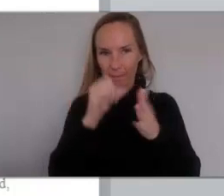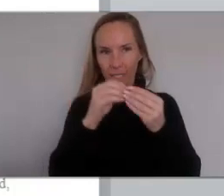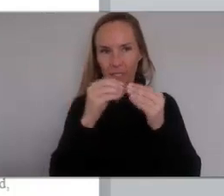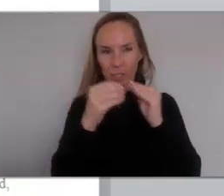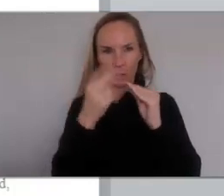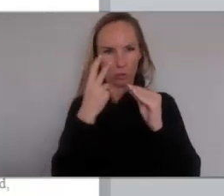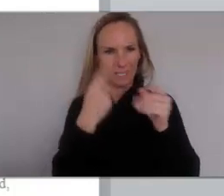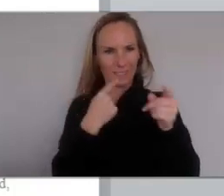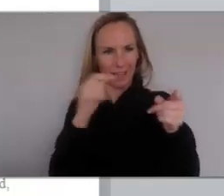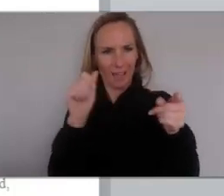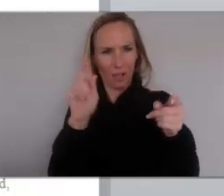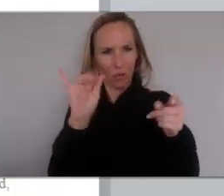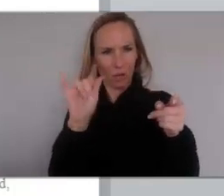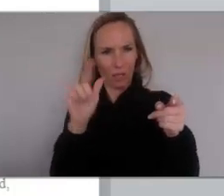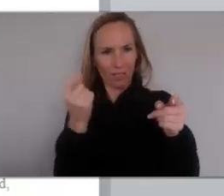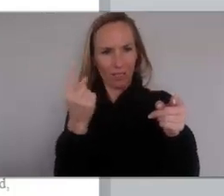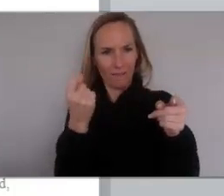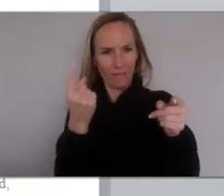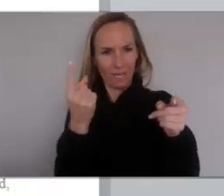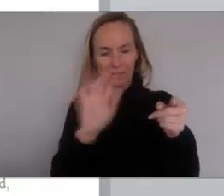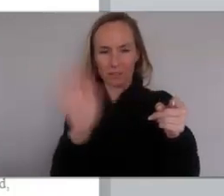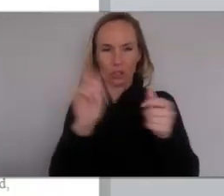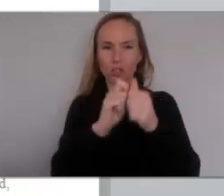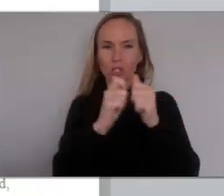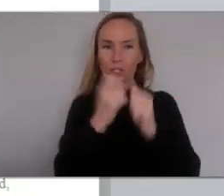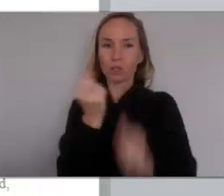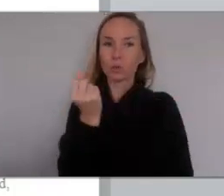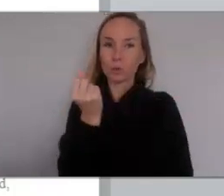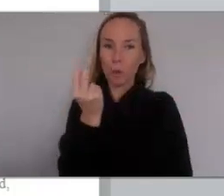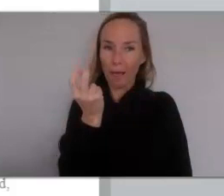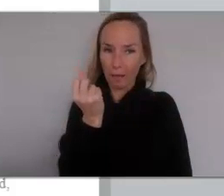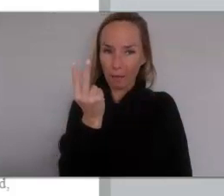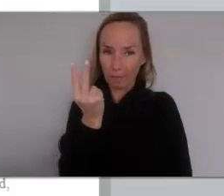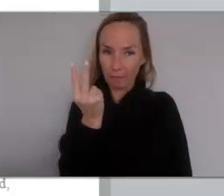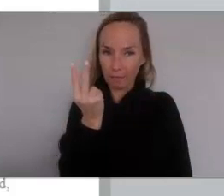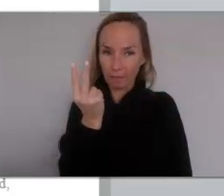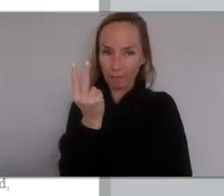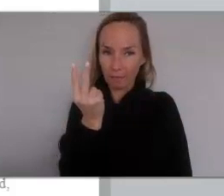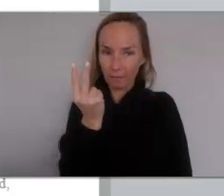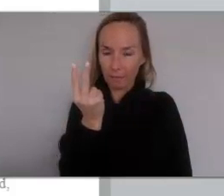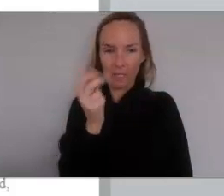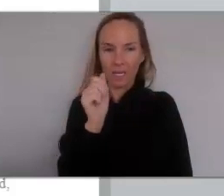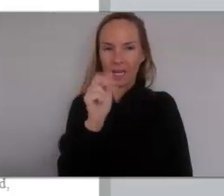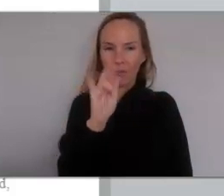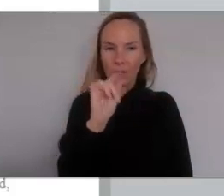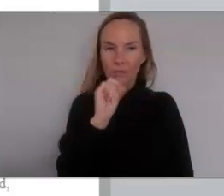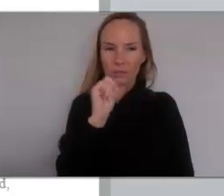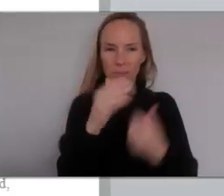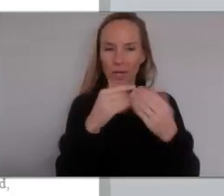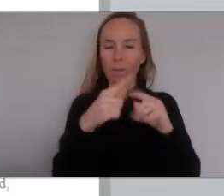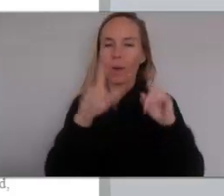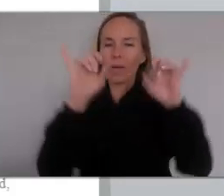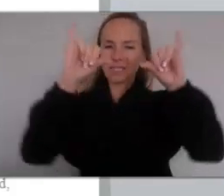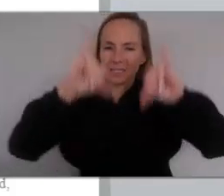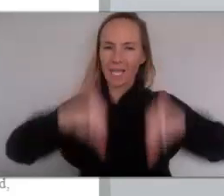And you see how it says Arial 11 font. So change it to 12. It doesn't matter which font, but keep it consistent. I